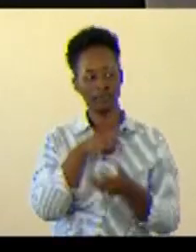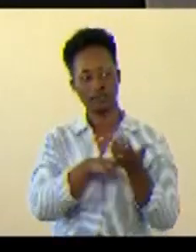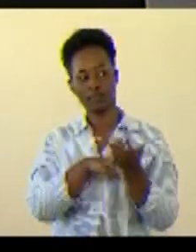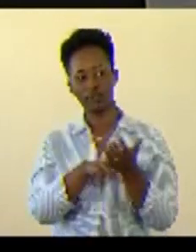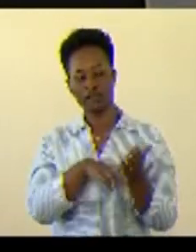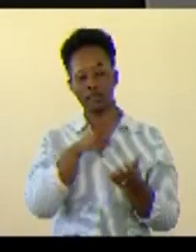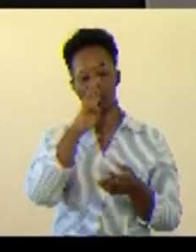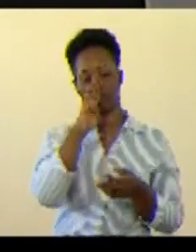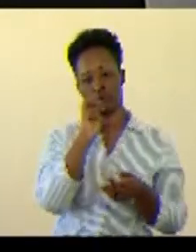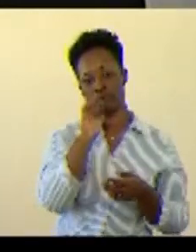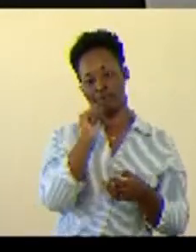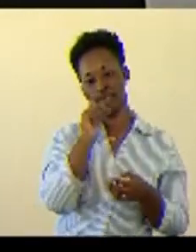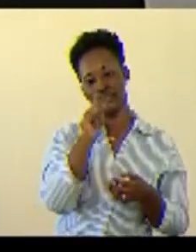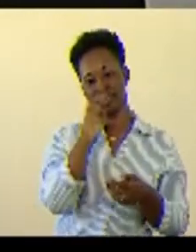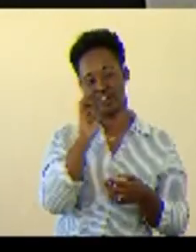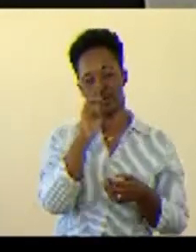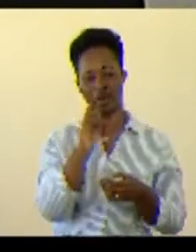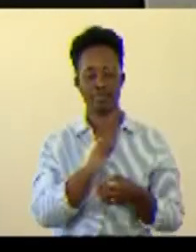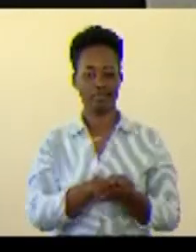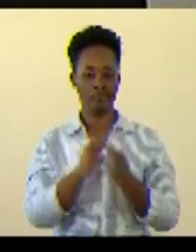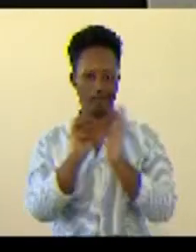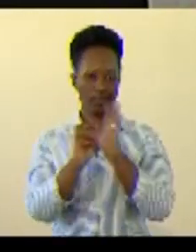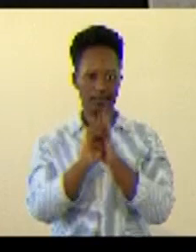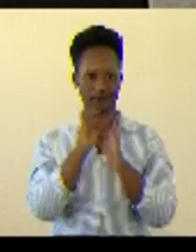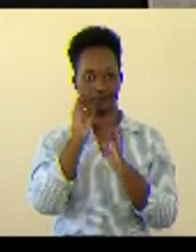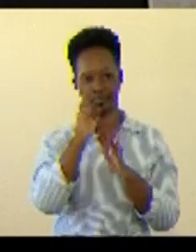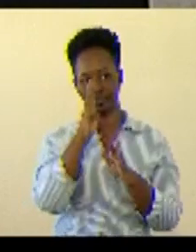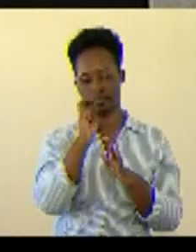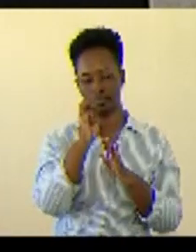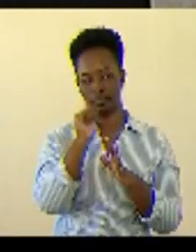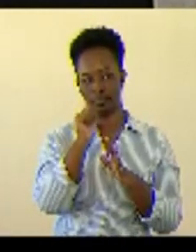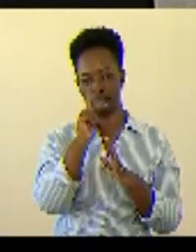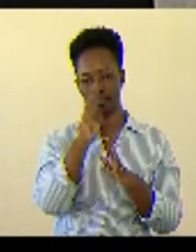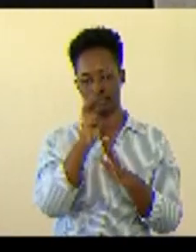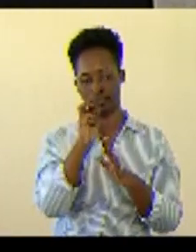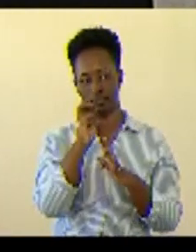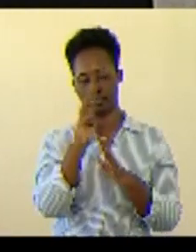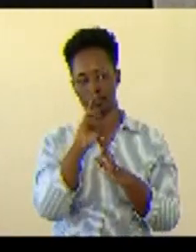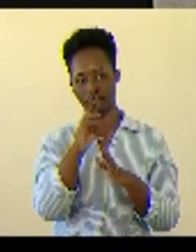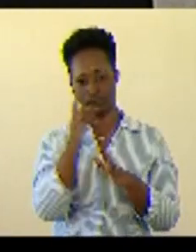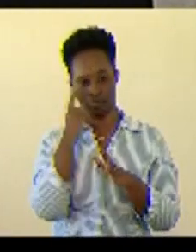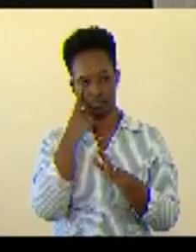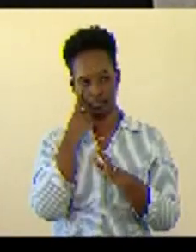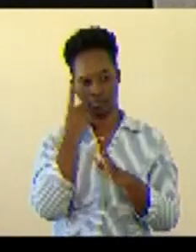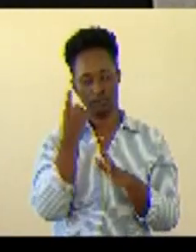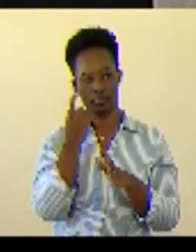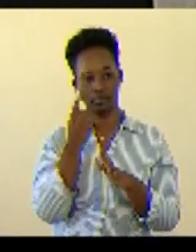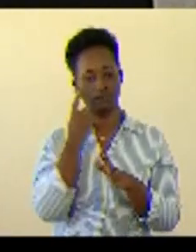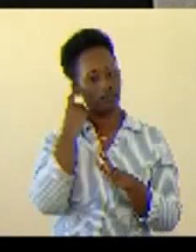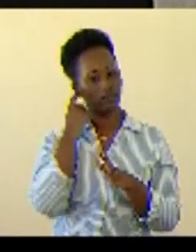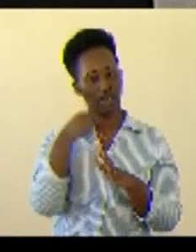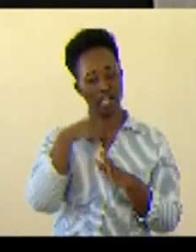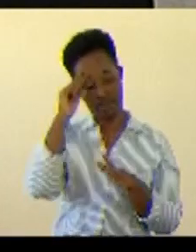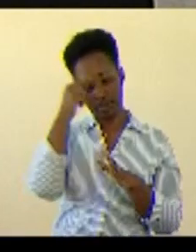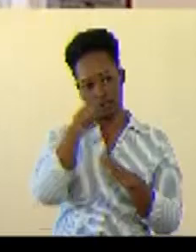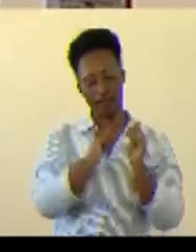a beakers. I have also examples of the beakers. We use these beakers to conduct our experiment, student. I think you are following what I'm